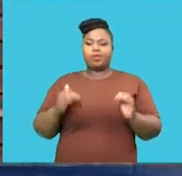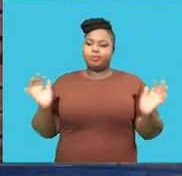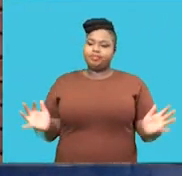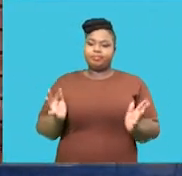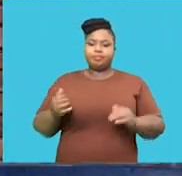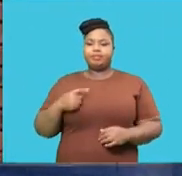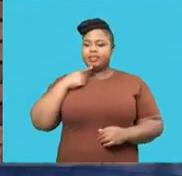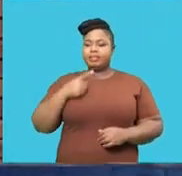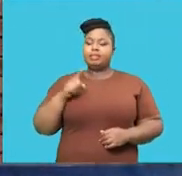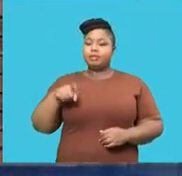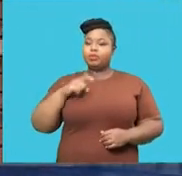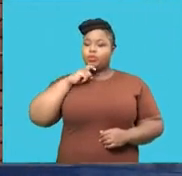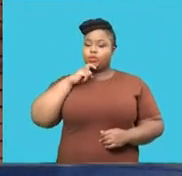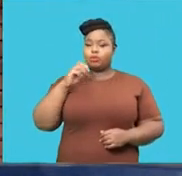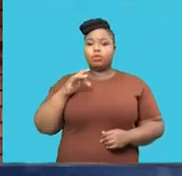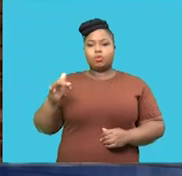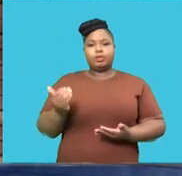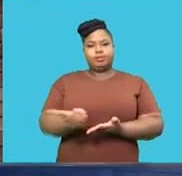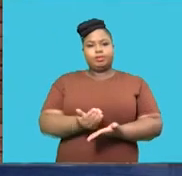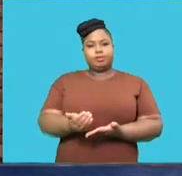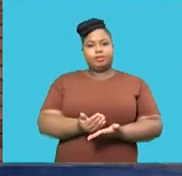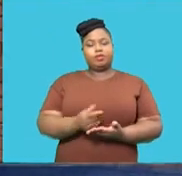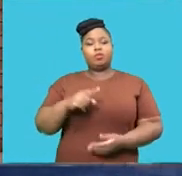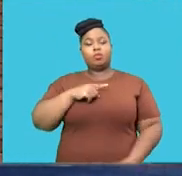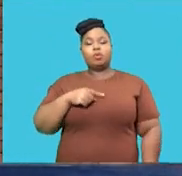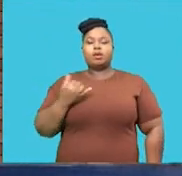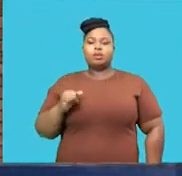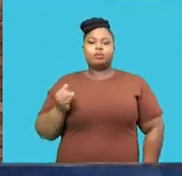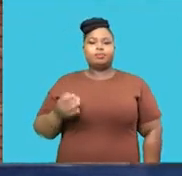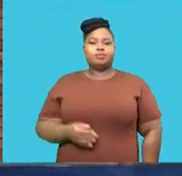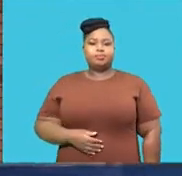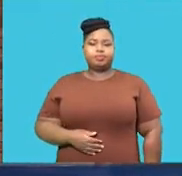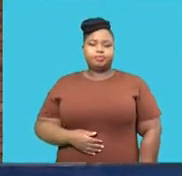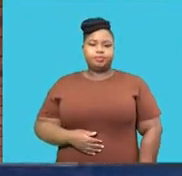ho sebediseng metsi ka kelello molemong wa ho aboloka.